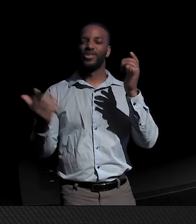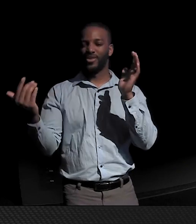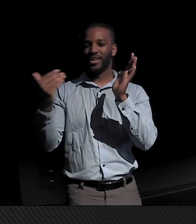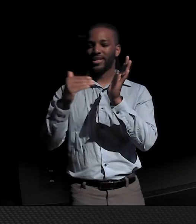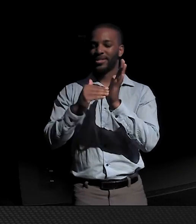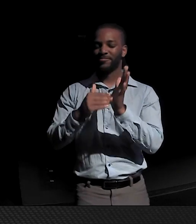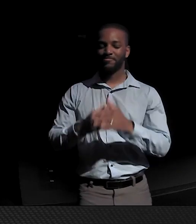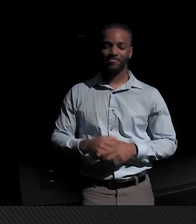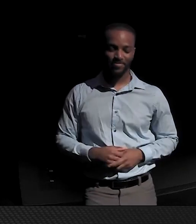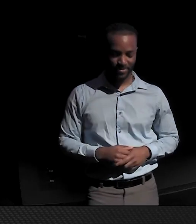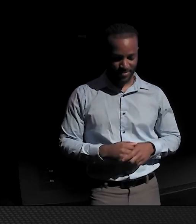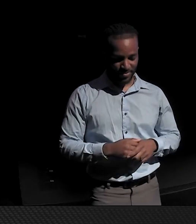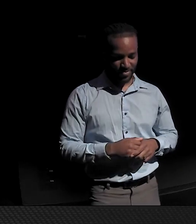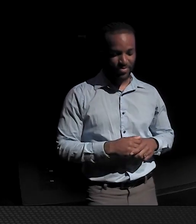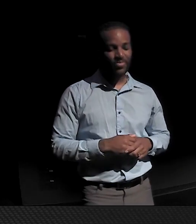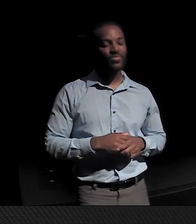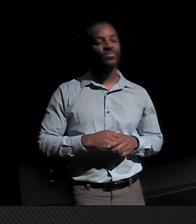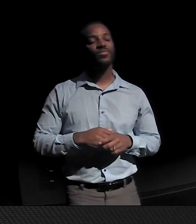all the saints.